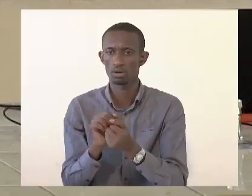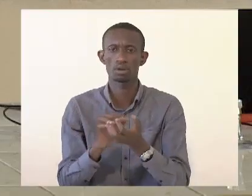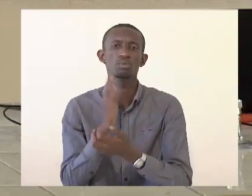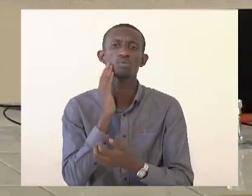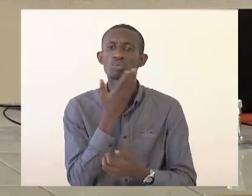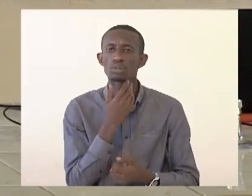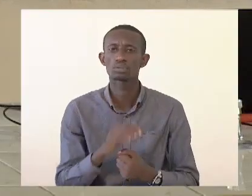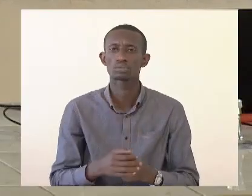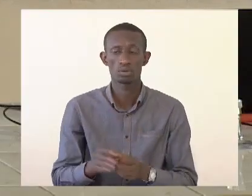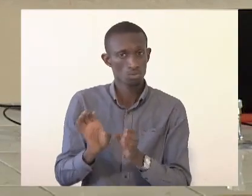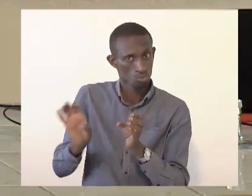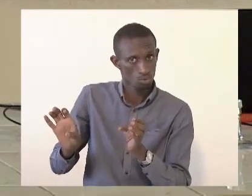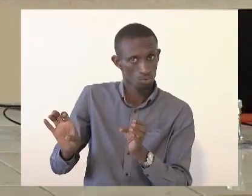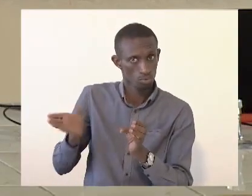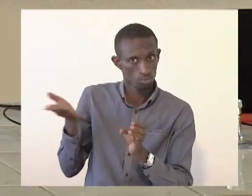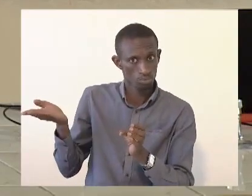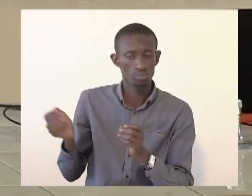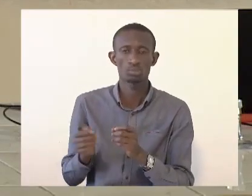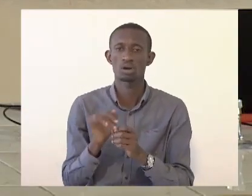those 2, we also produce